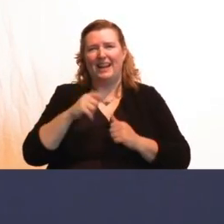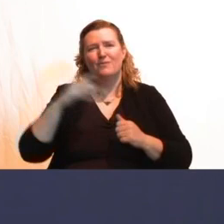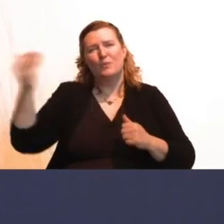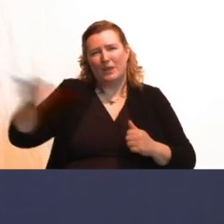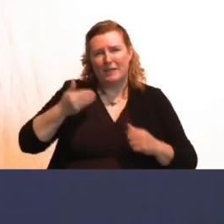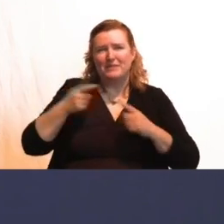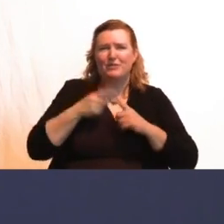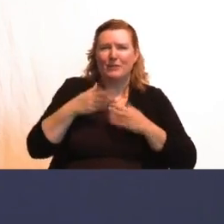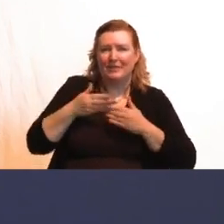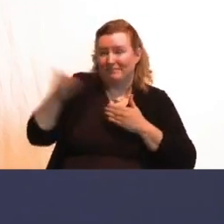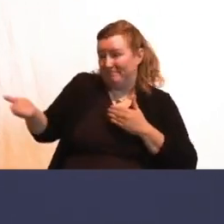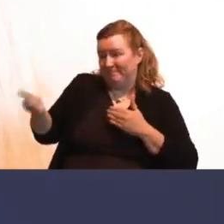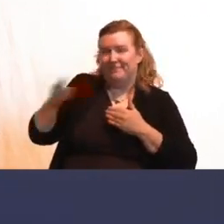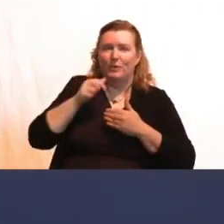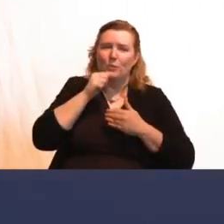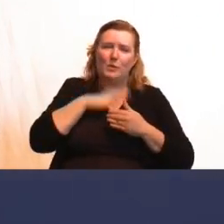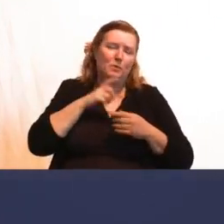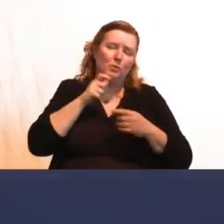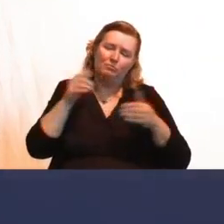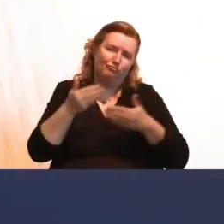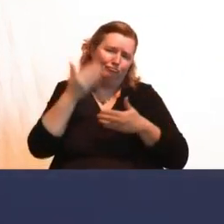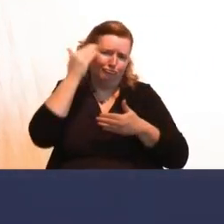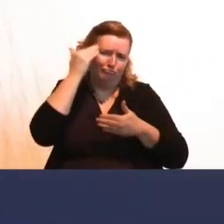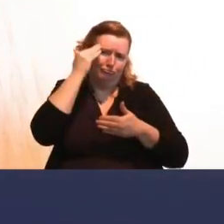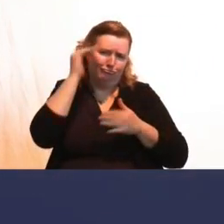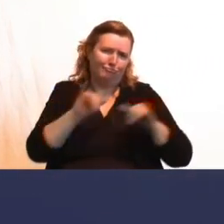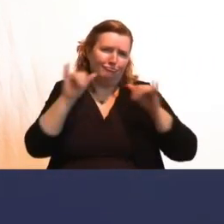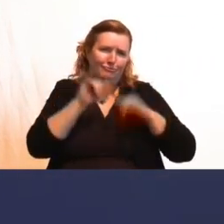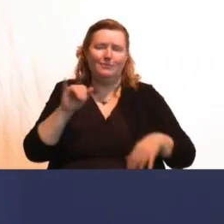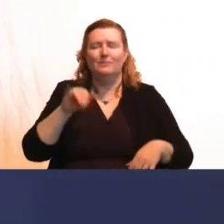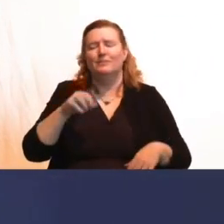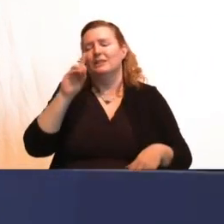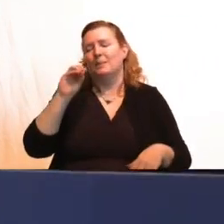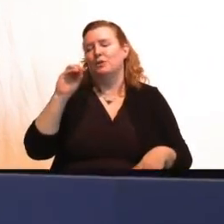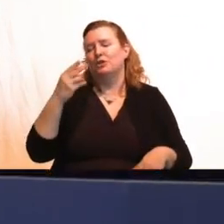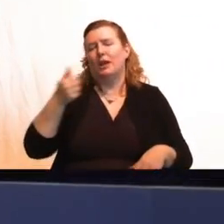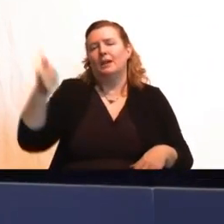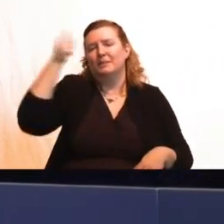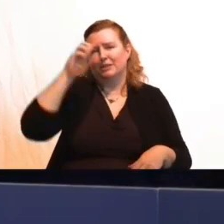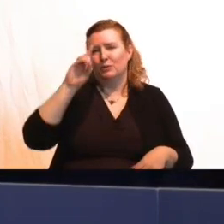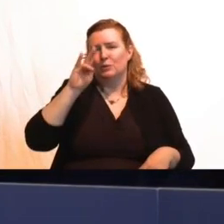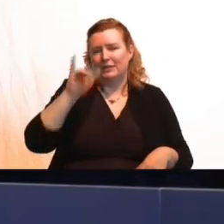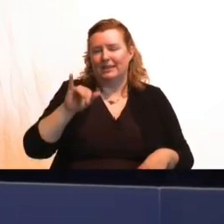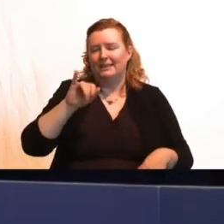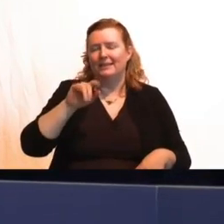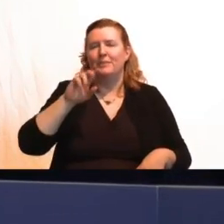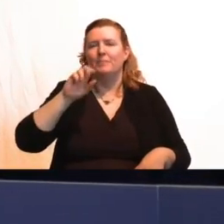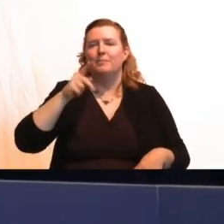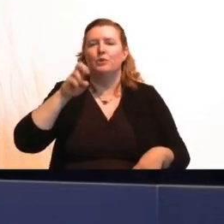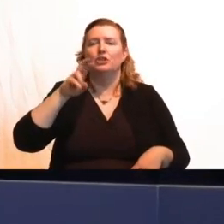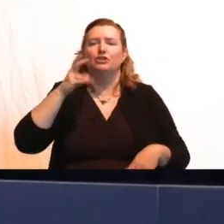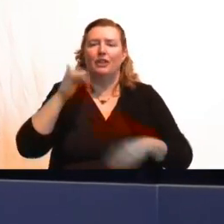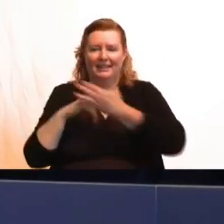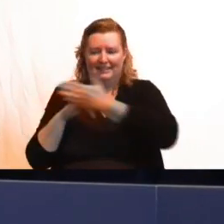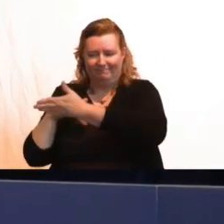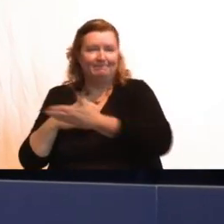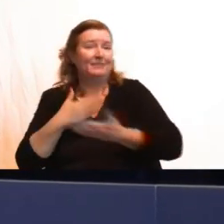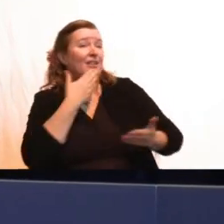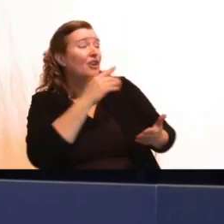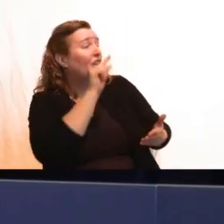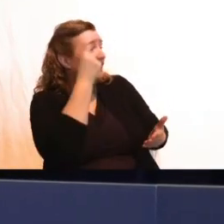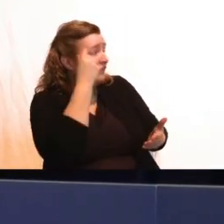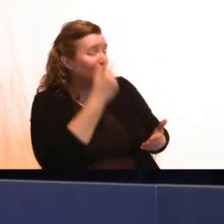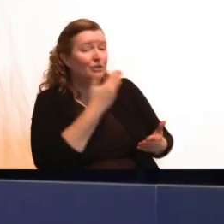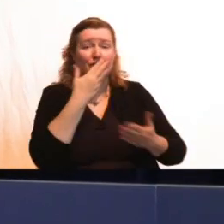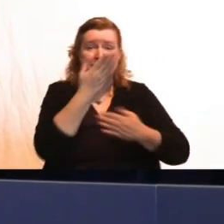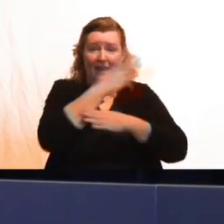Judy Persichilli. Thank you, Governor, and good afternoon. On this, the last of our regular COVID-19 press conferences, I